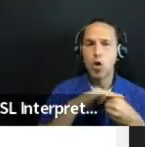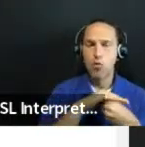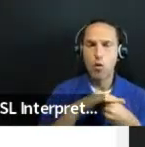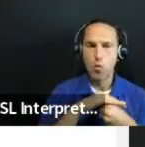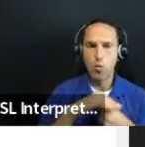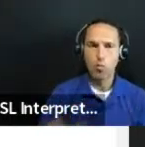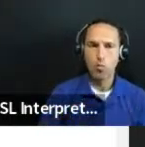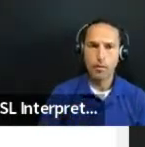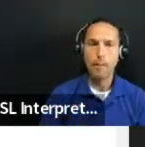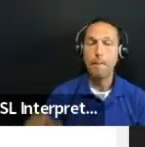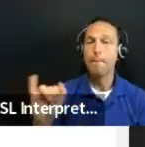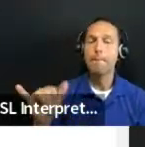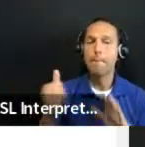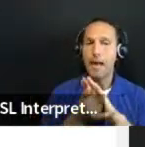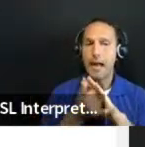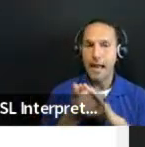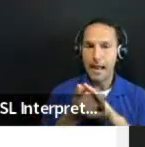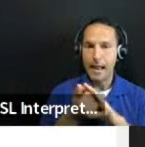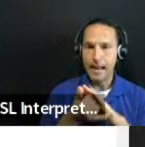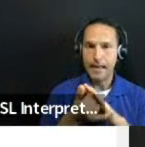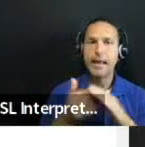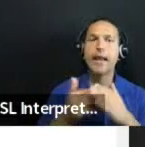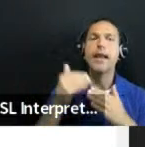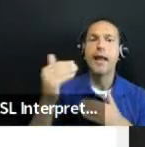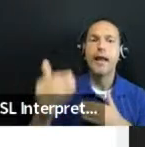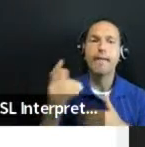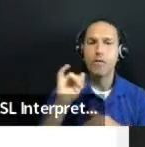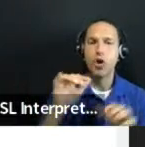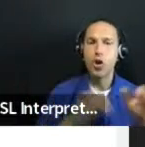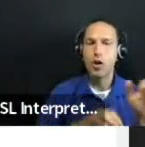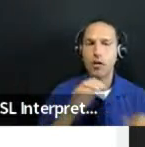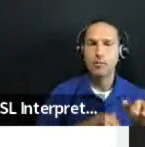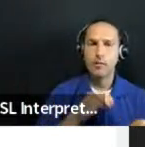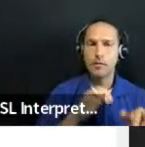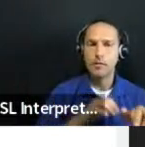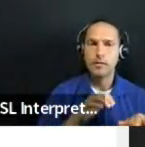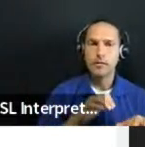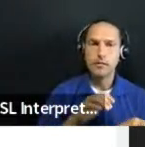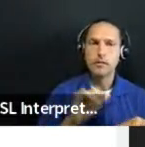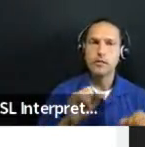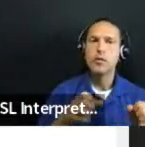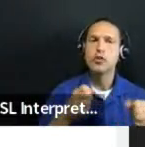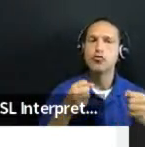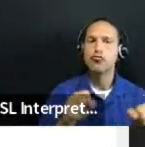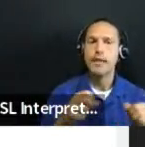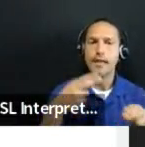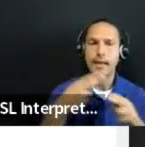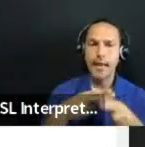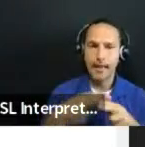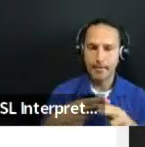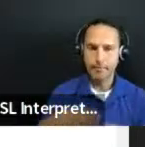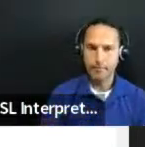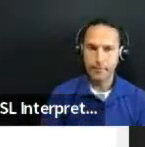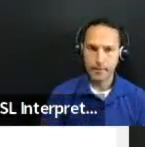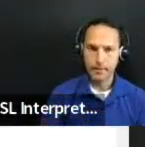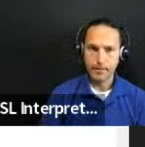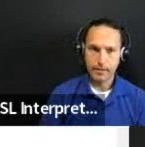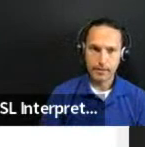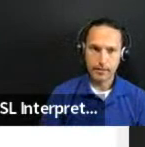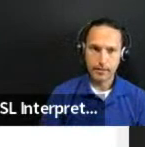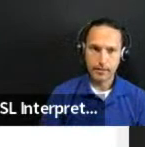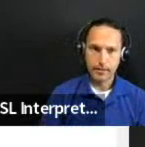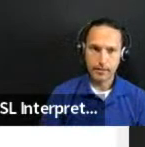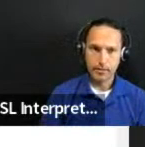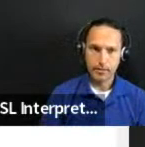next. Manhattan. Next button to active. Enter. 2. So Type in a street name edit combo to set the value. Please add a street